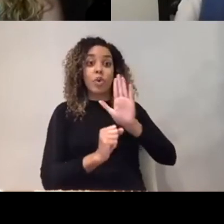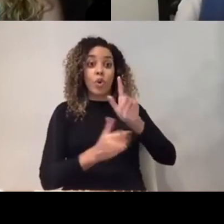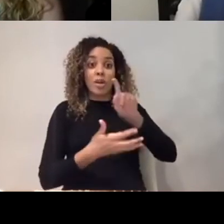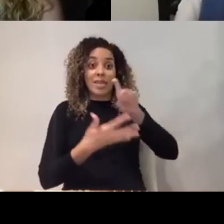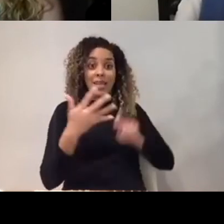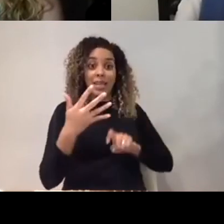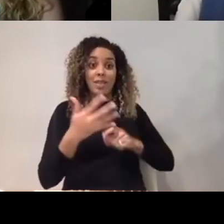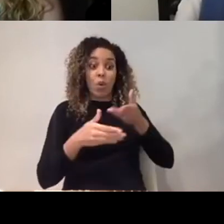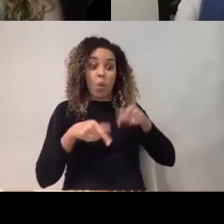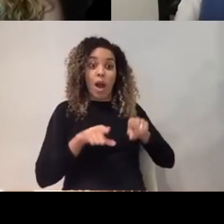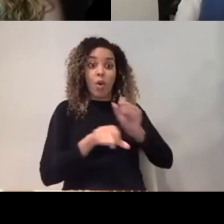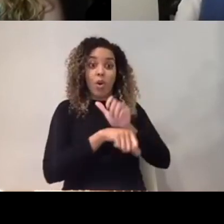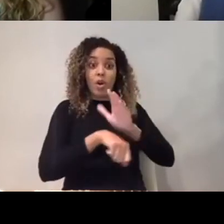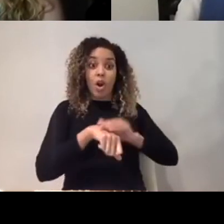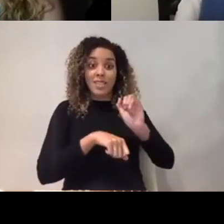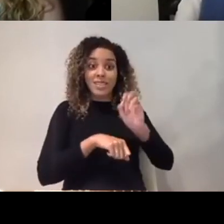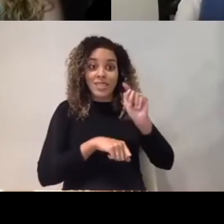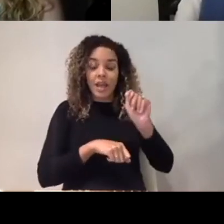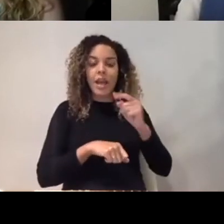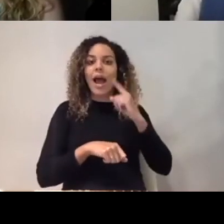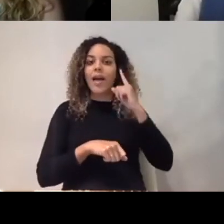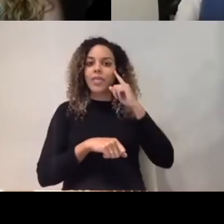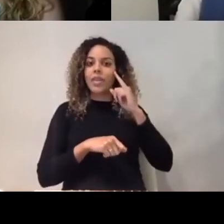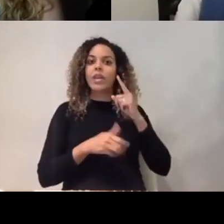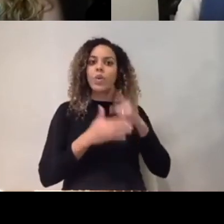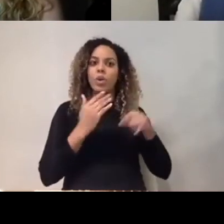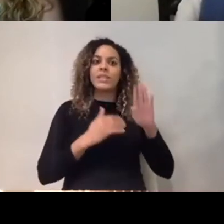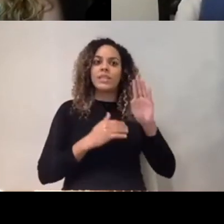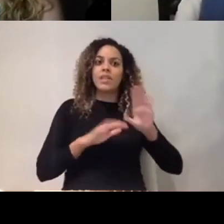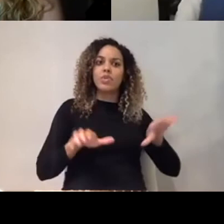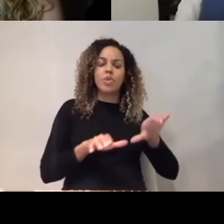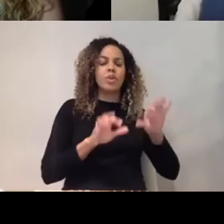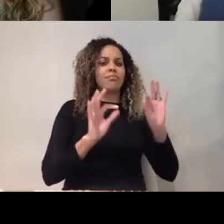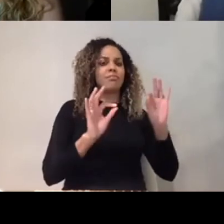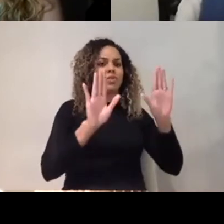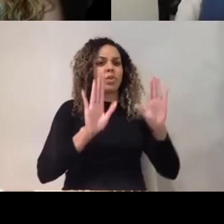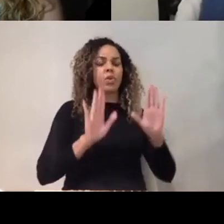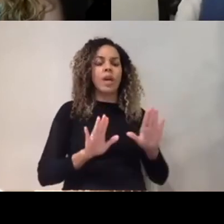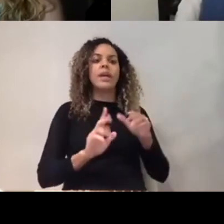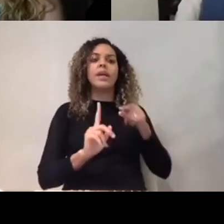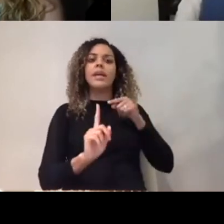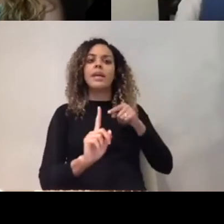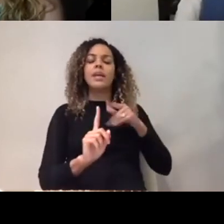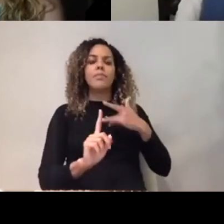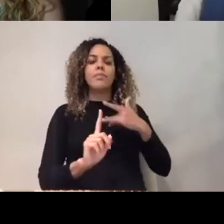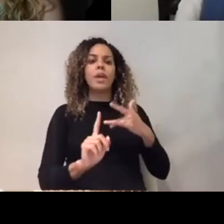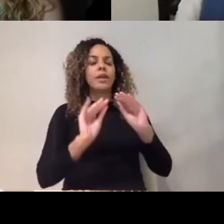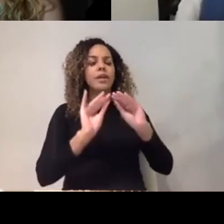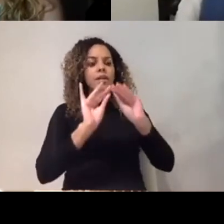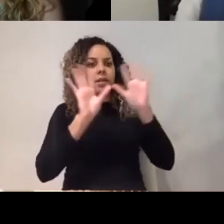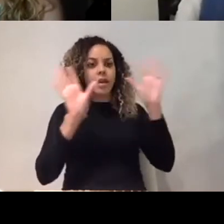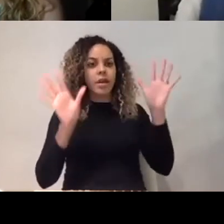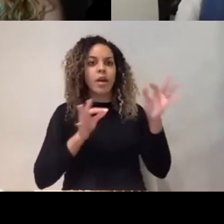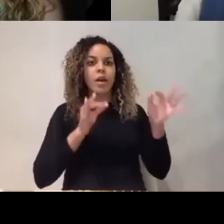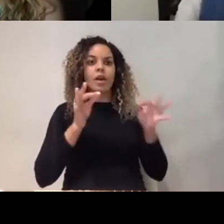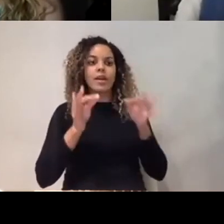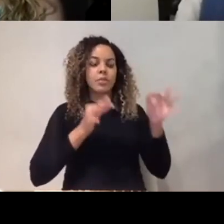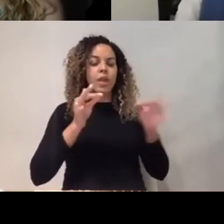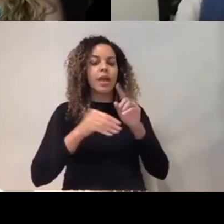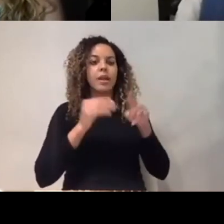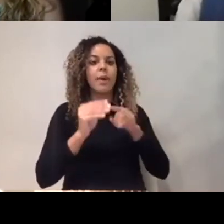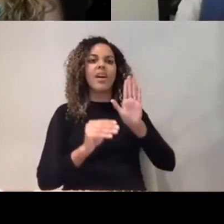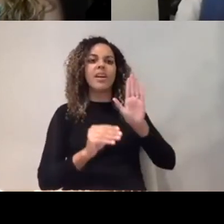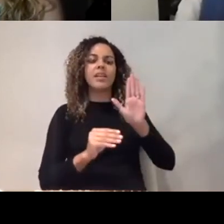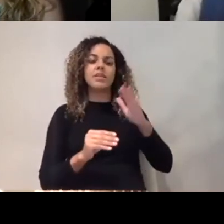really good at doing, and just to back up what he was saying, is he's really good about being clear about where he's at, you know, whether it be, hey, I am feeling a